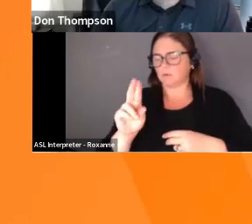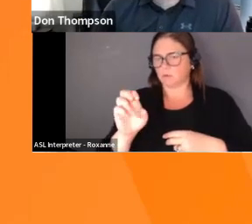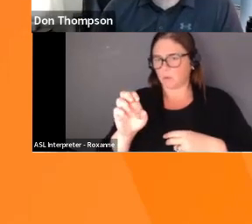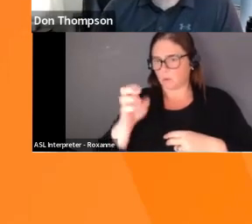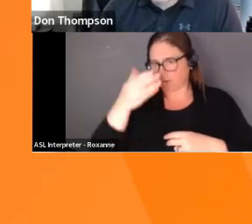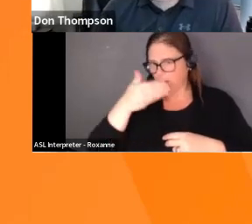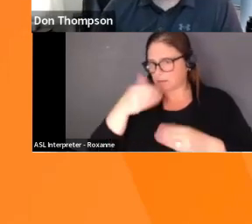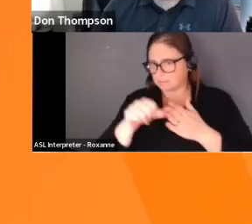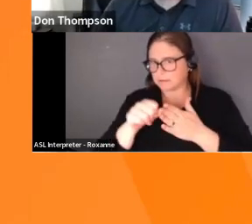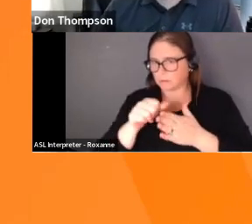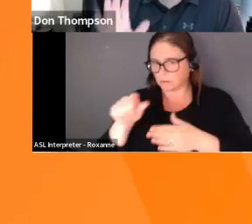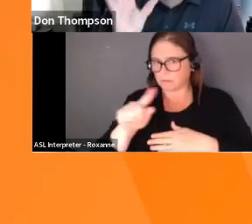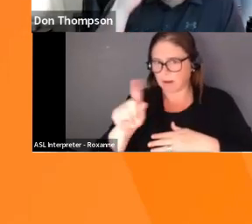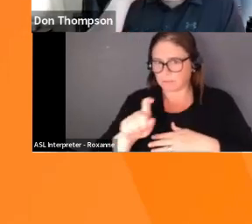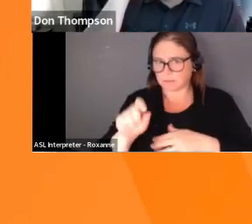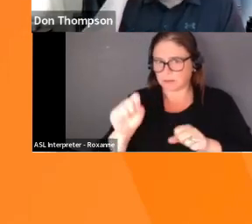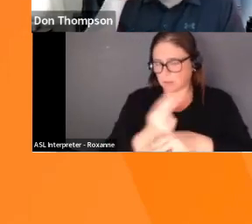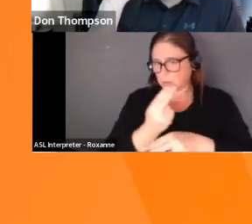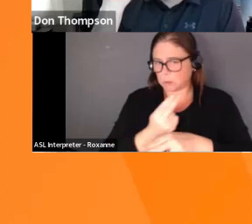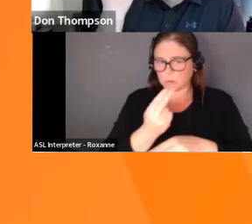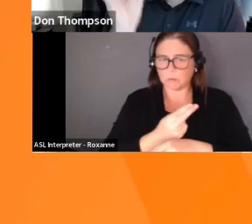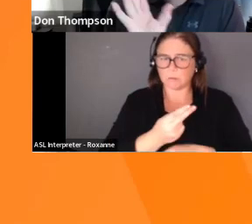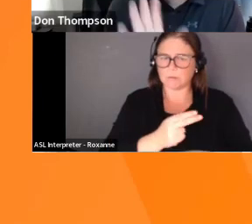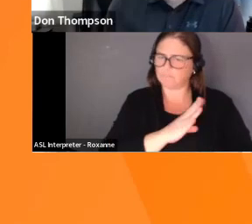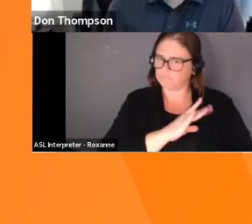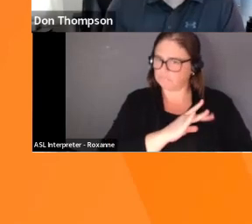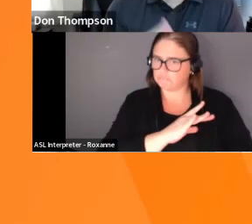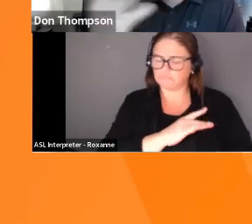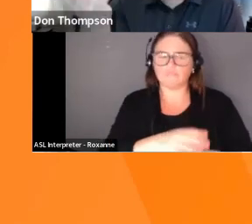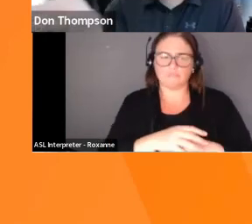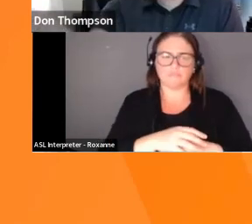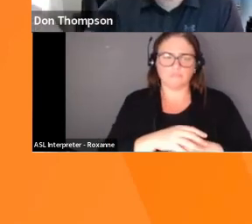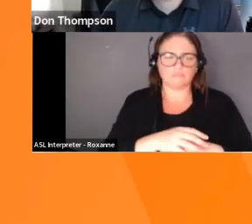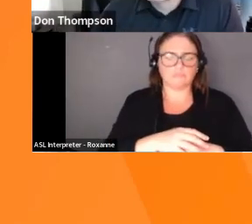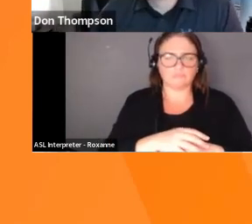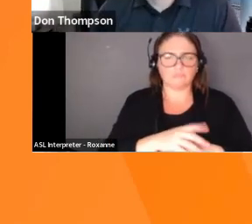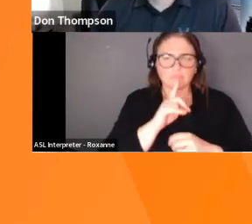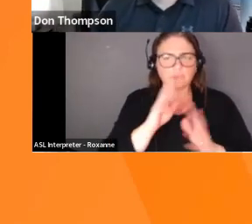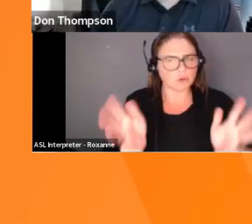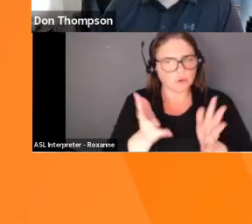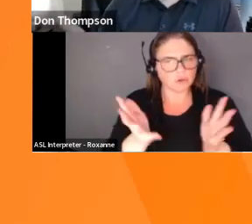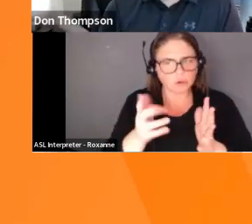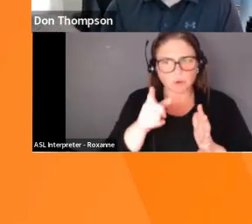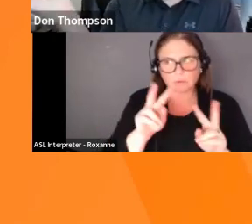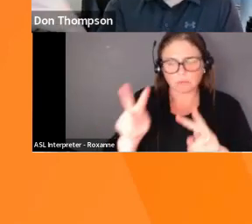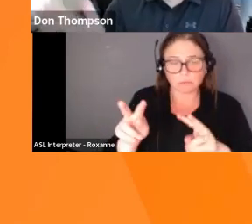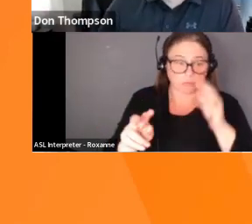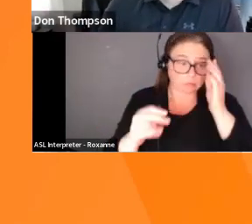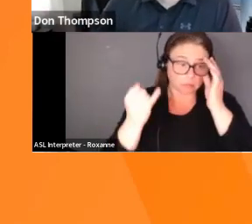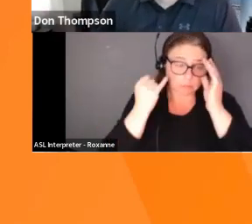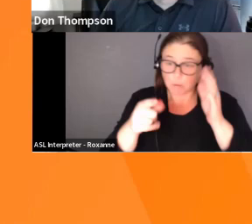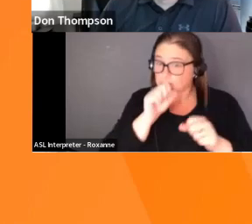well. Okay, so definitely check it out if you like miso sauce. It's great